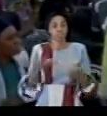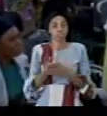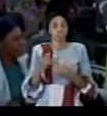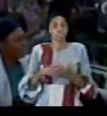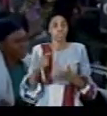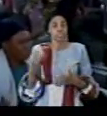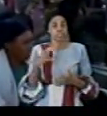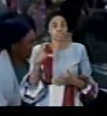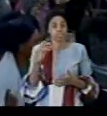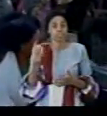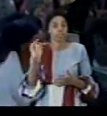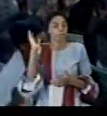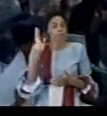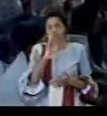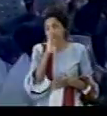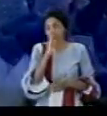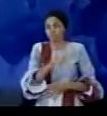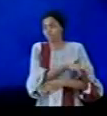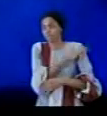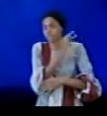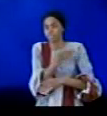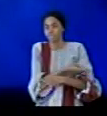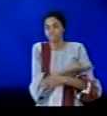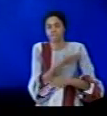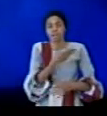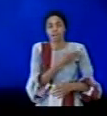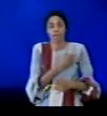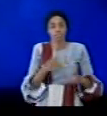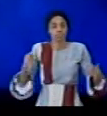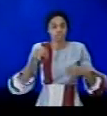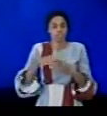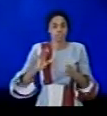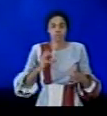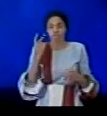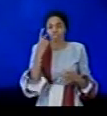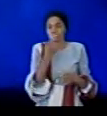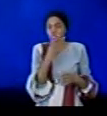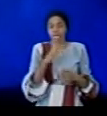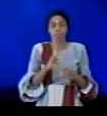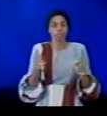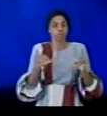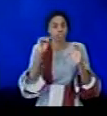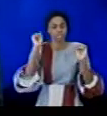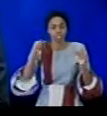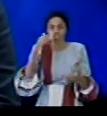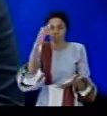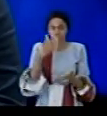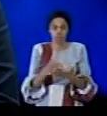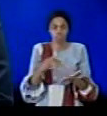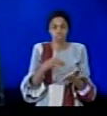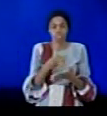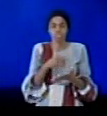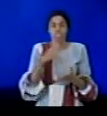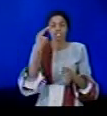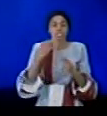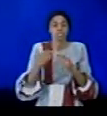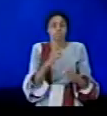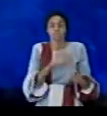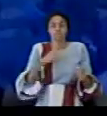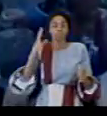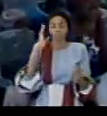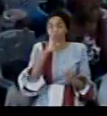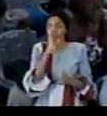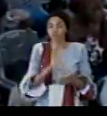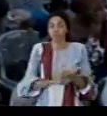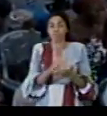be mighty and great in our side, and the name of the Lord will be glorified. As I've